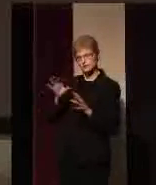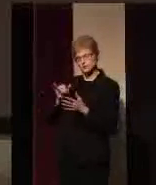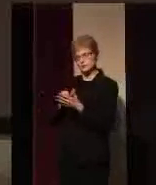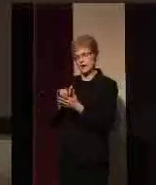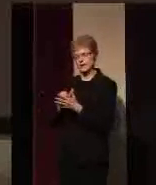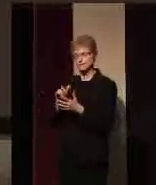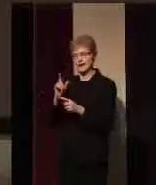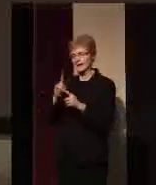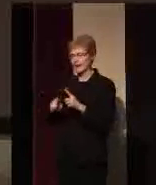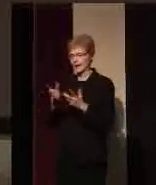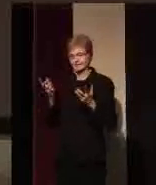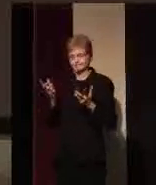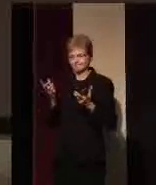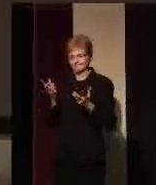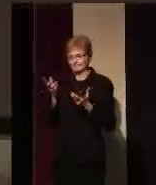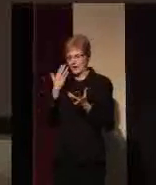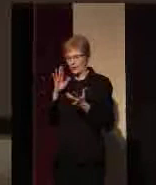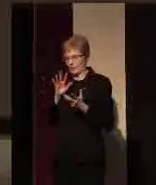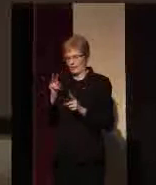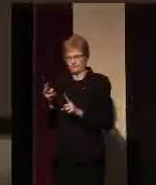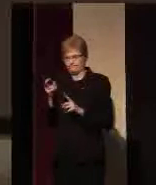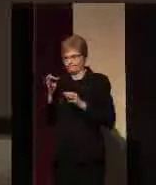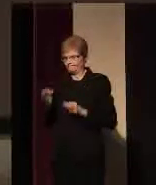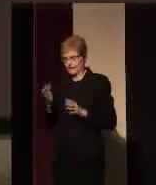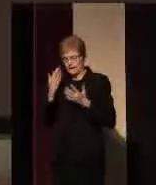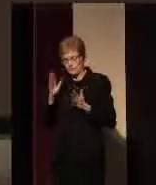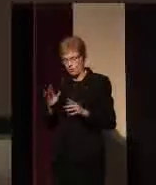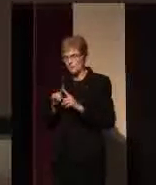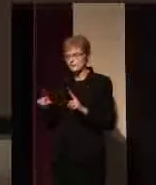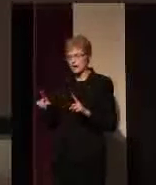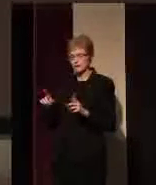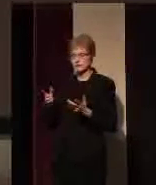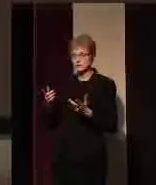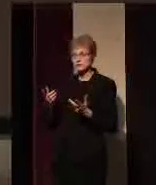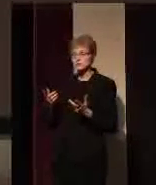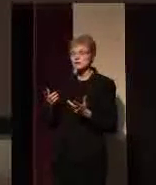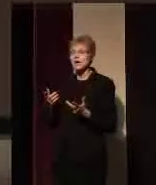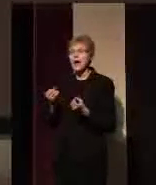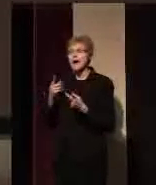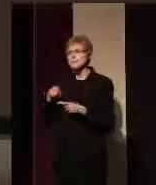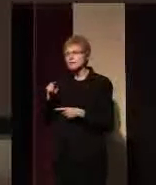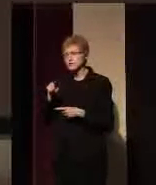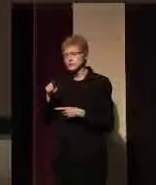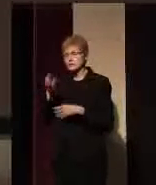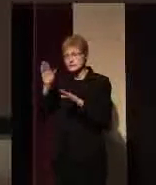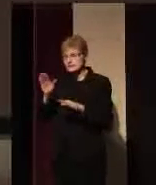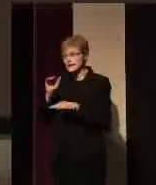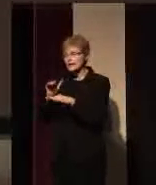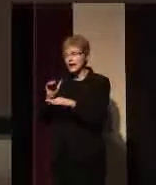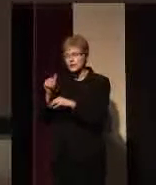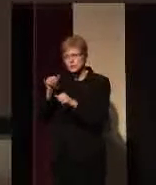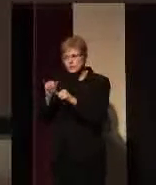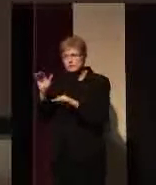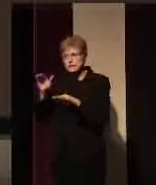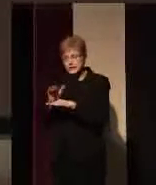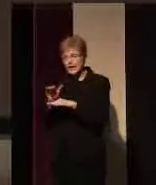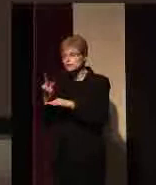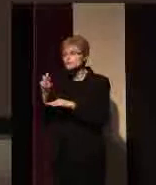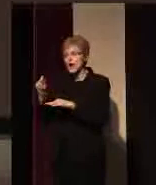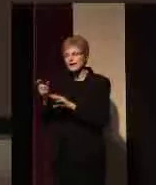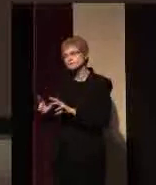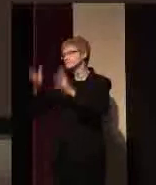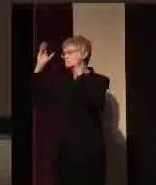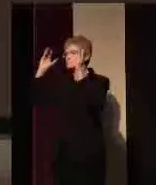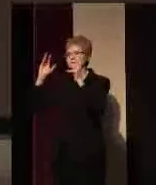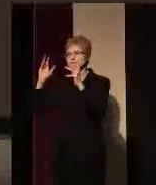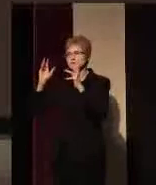that these were unprecedented events. I know we all know that. How many of you were glued that Sunday night, which was a riot, that Sunday